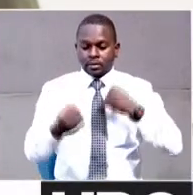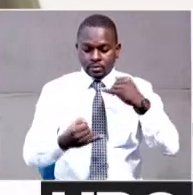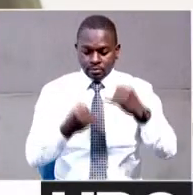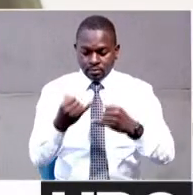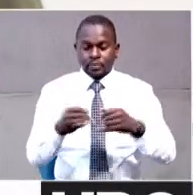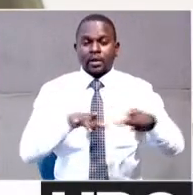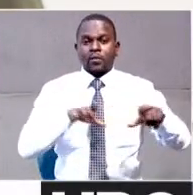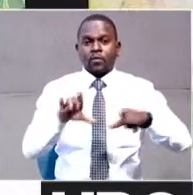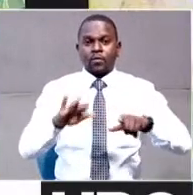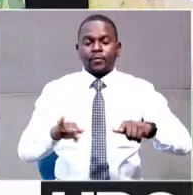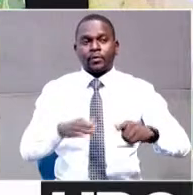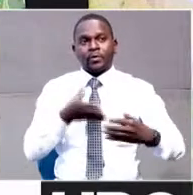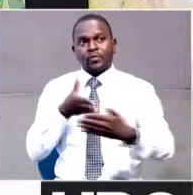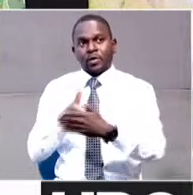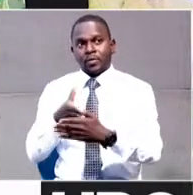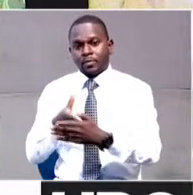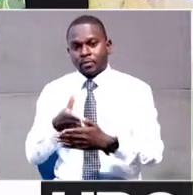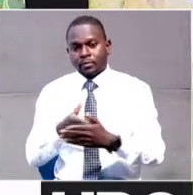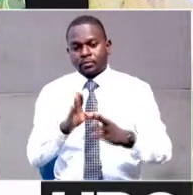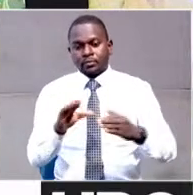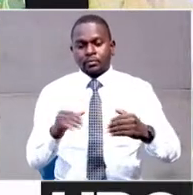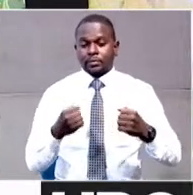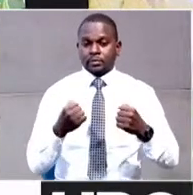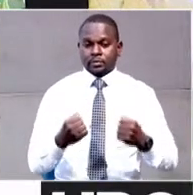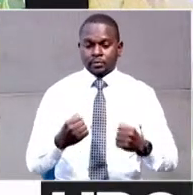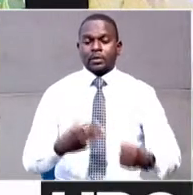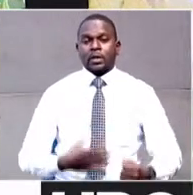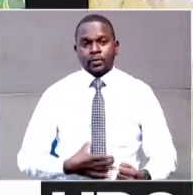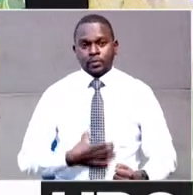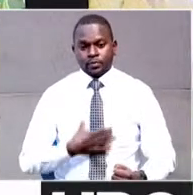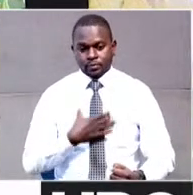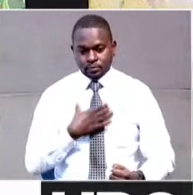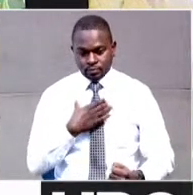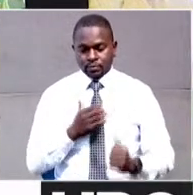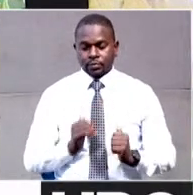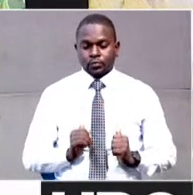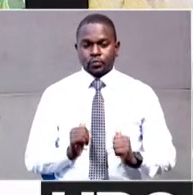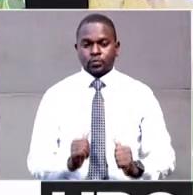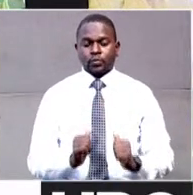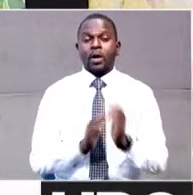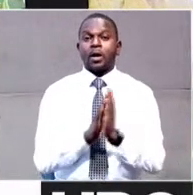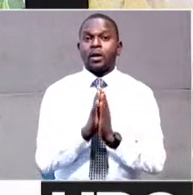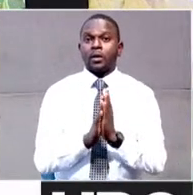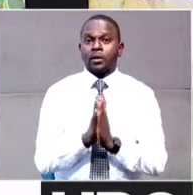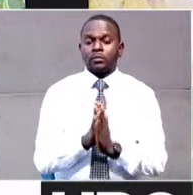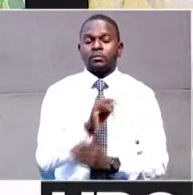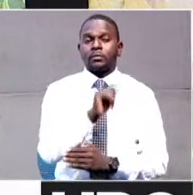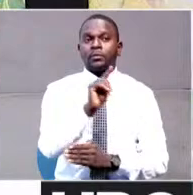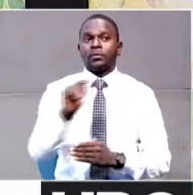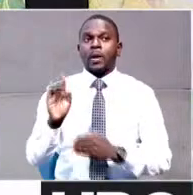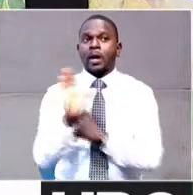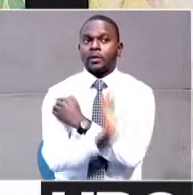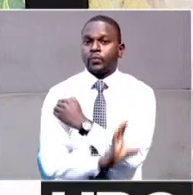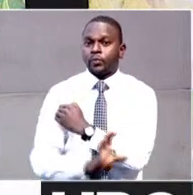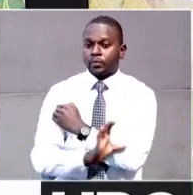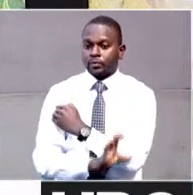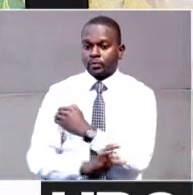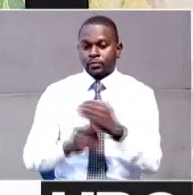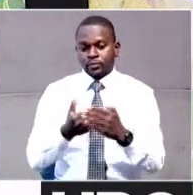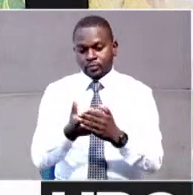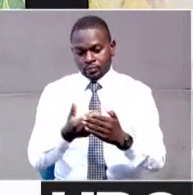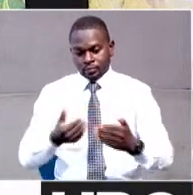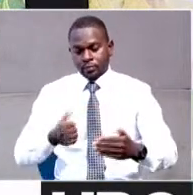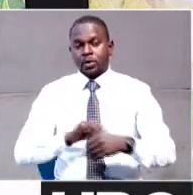travel restrictions that have kept potential visitors away from the tourist attractions across the country. Before